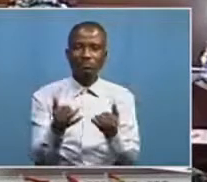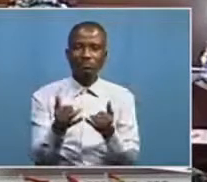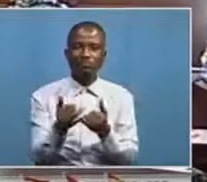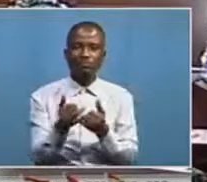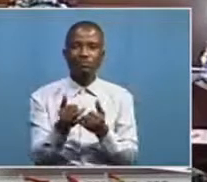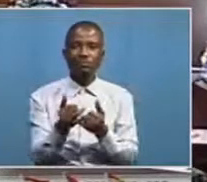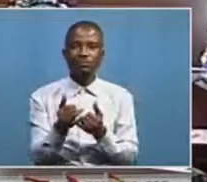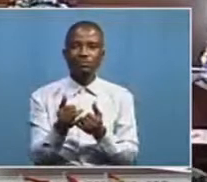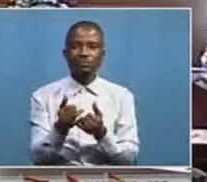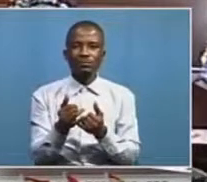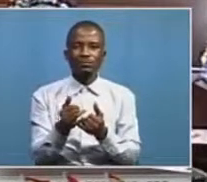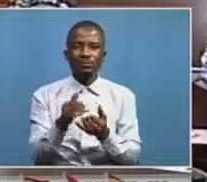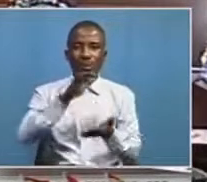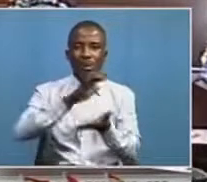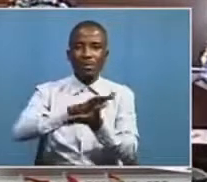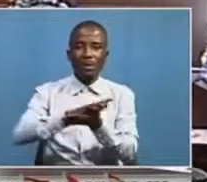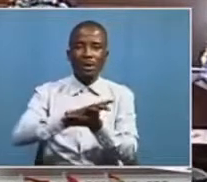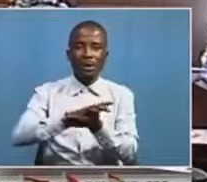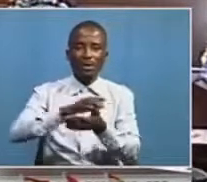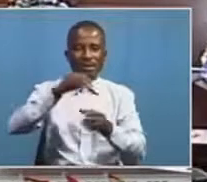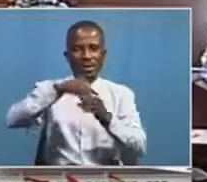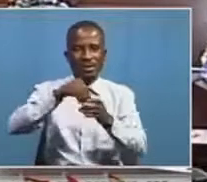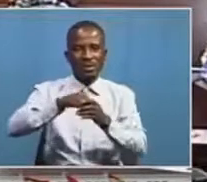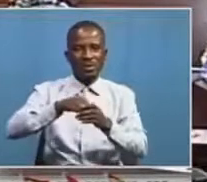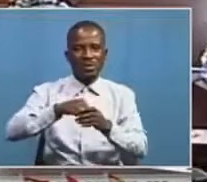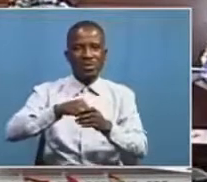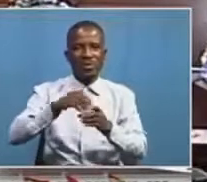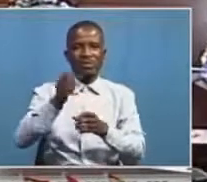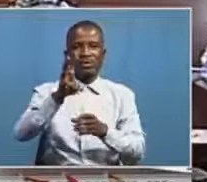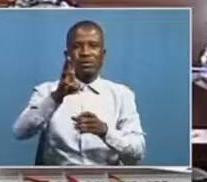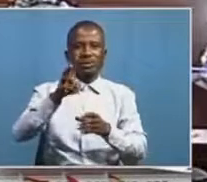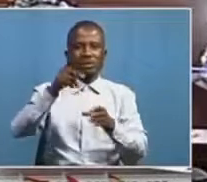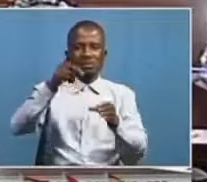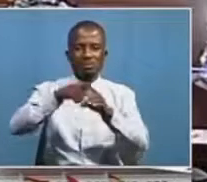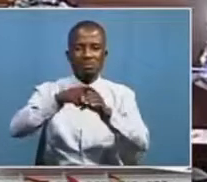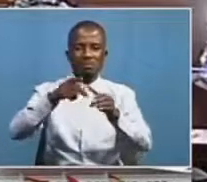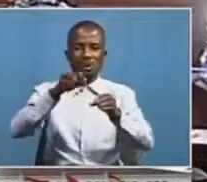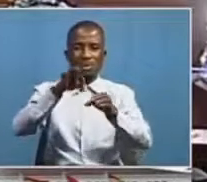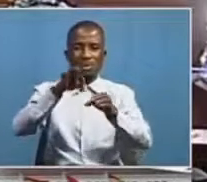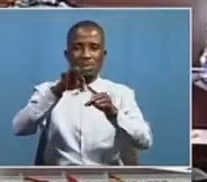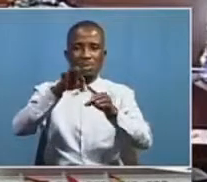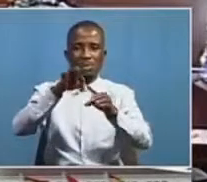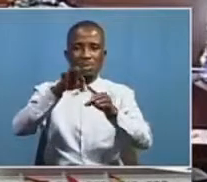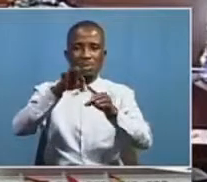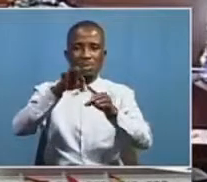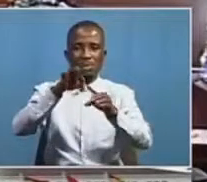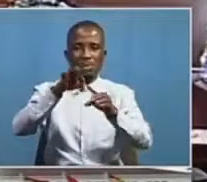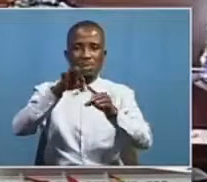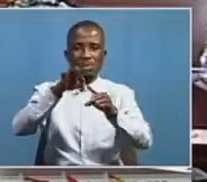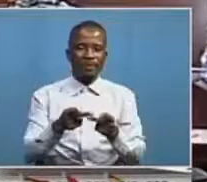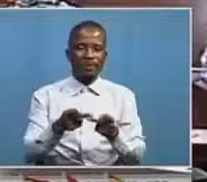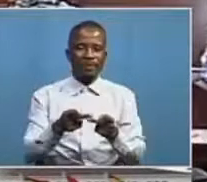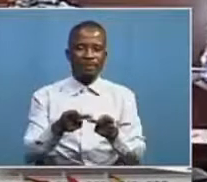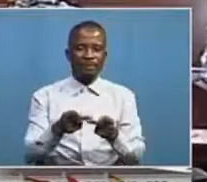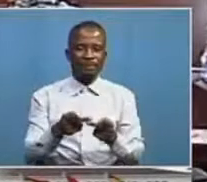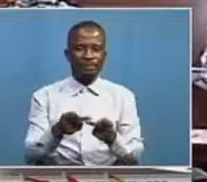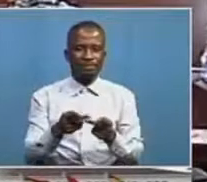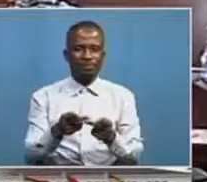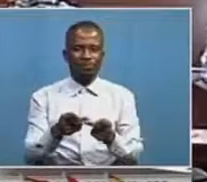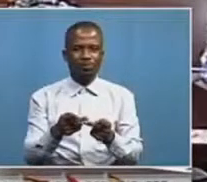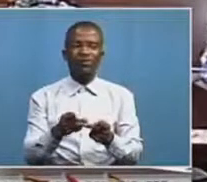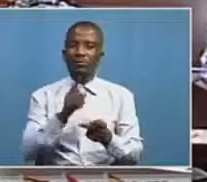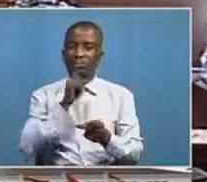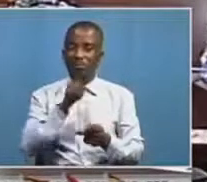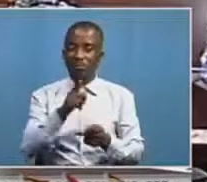Exhibit F, the spreadsheet containing samples from 26 constituencies, showing the alleged vote pardon. To be specific,